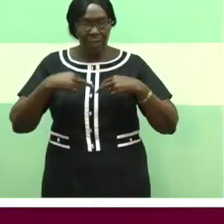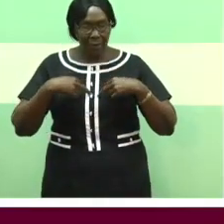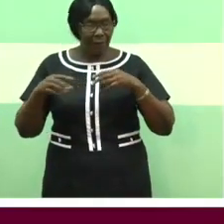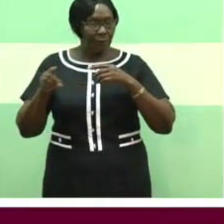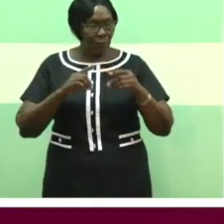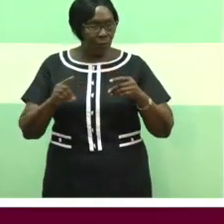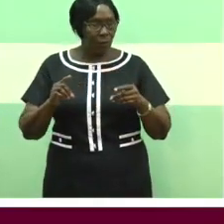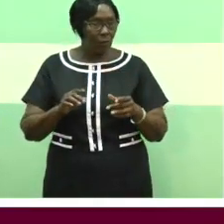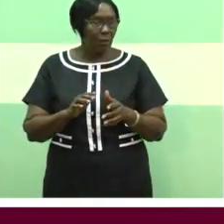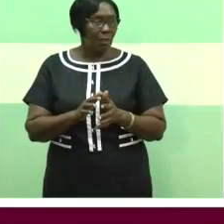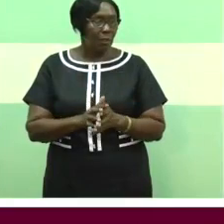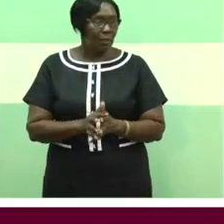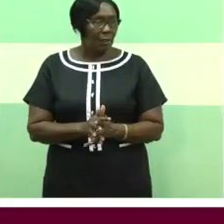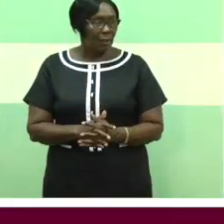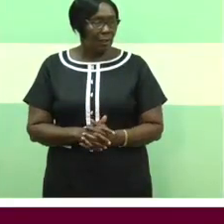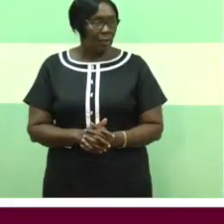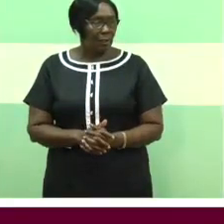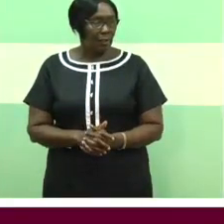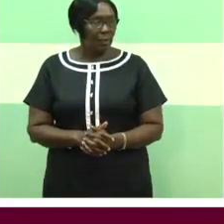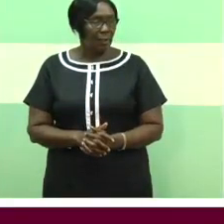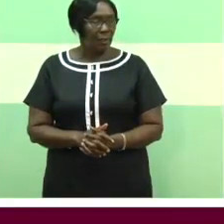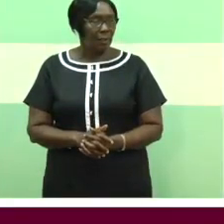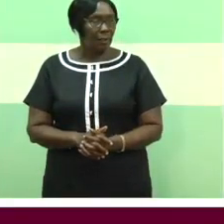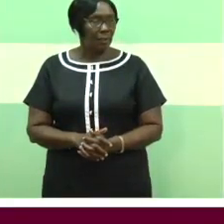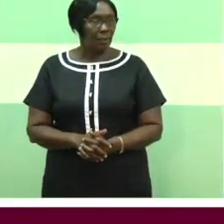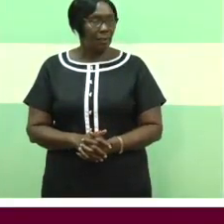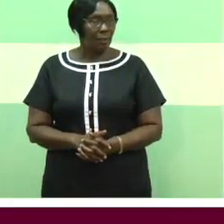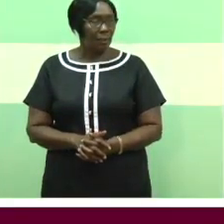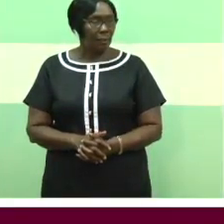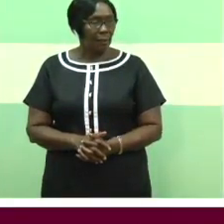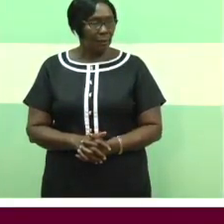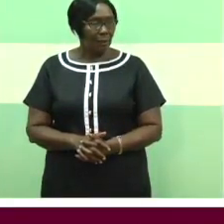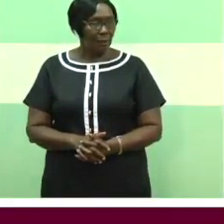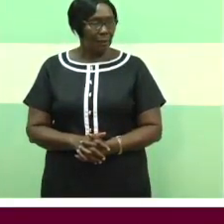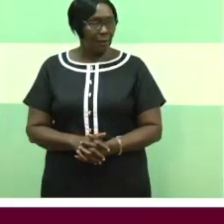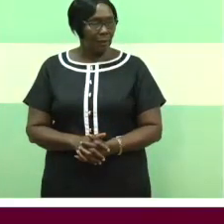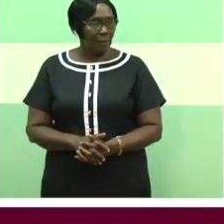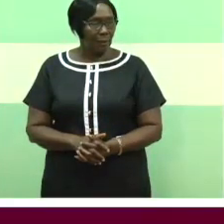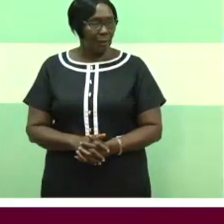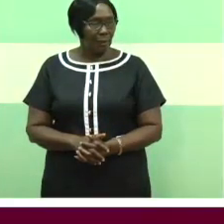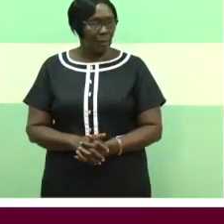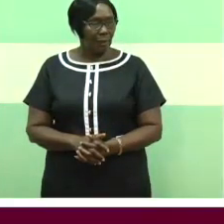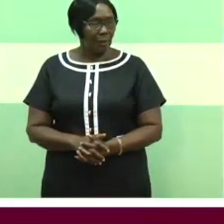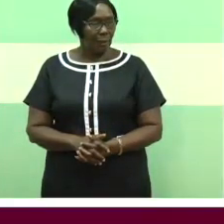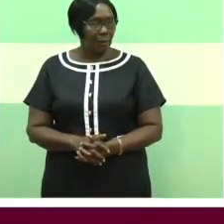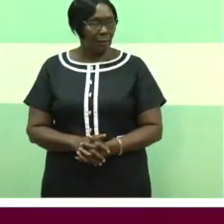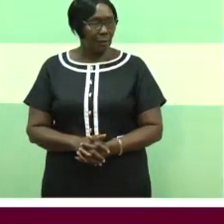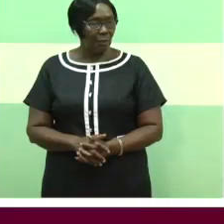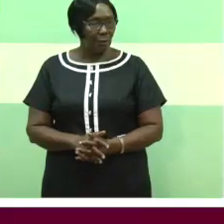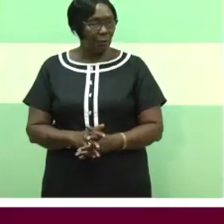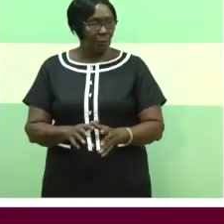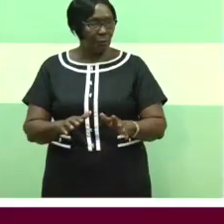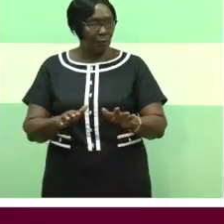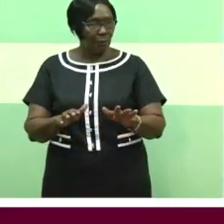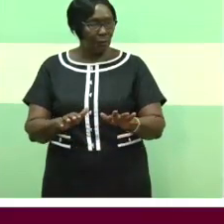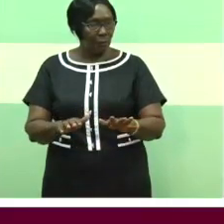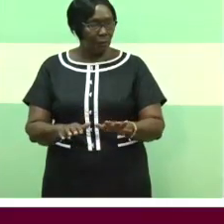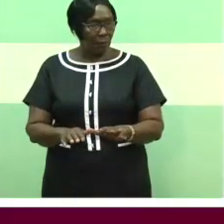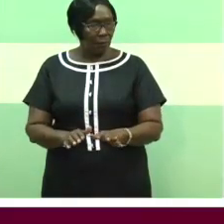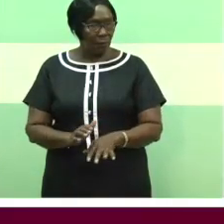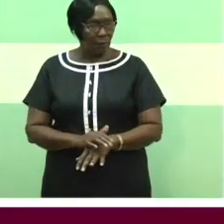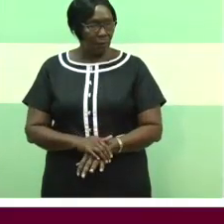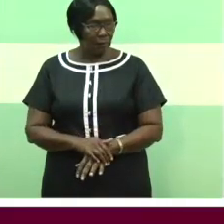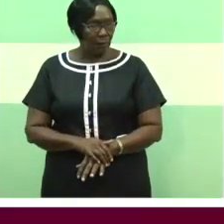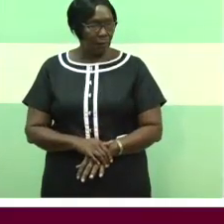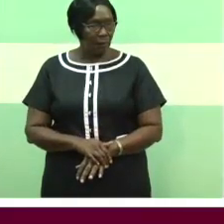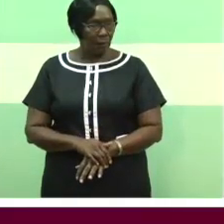do. You would also type or write task cards of each